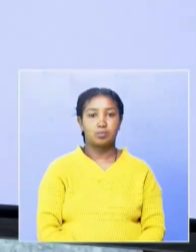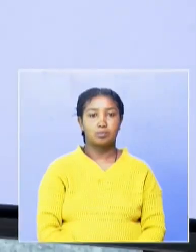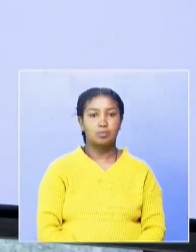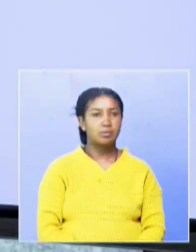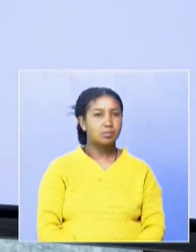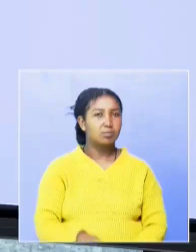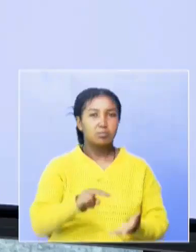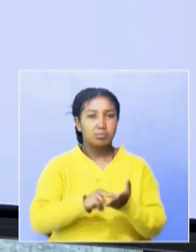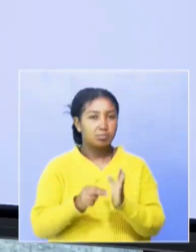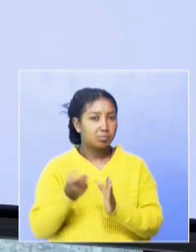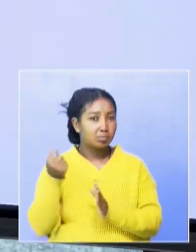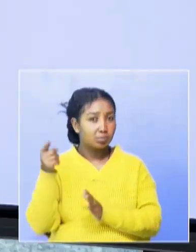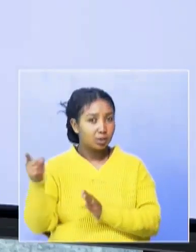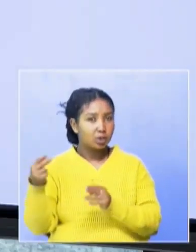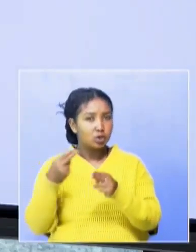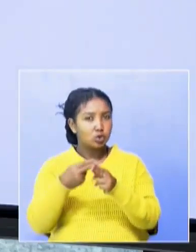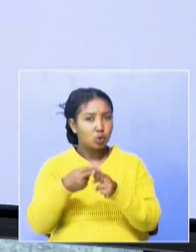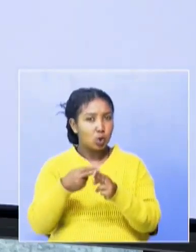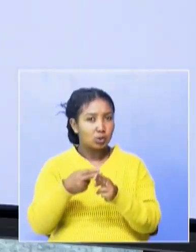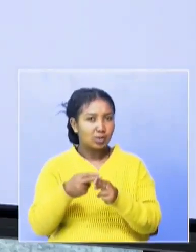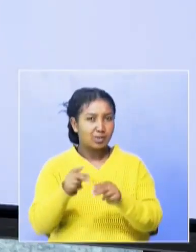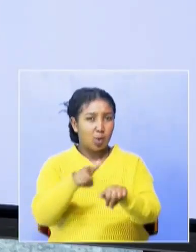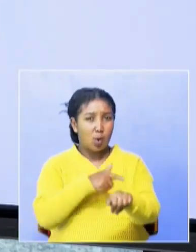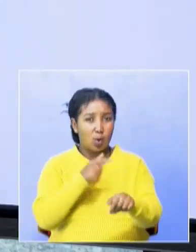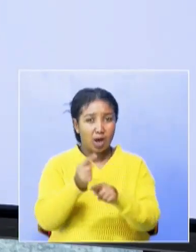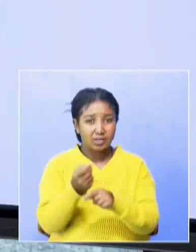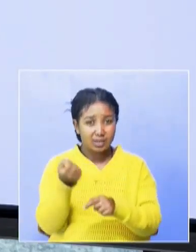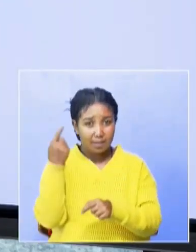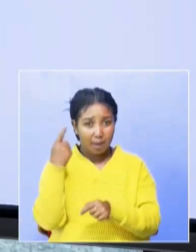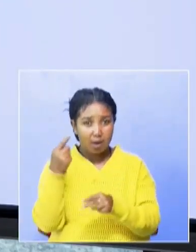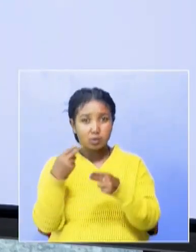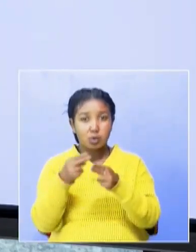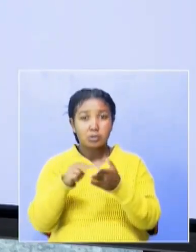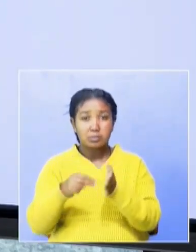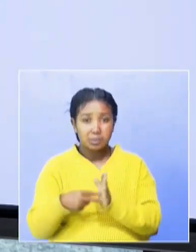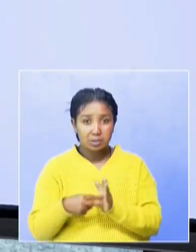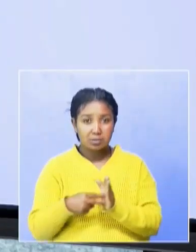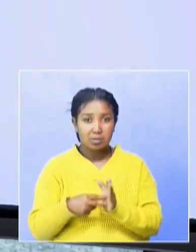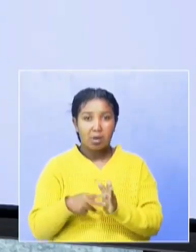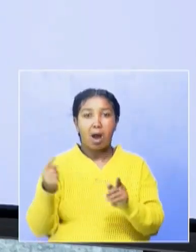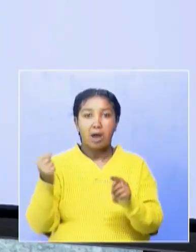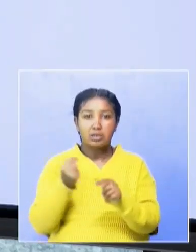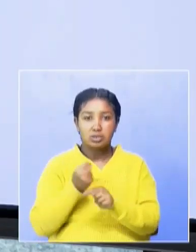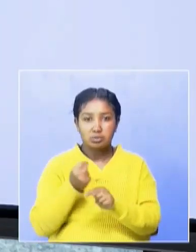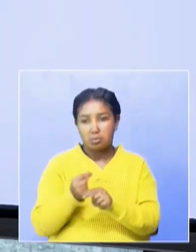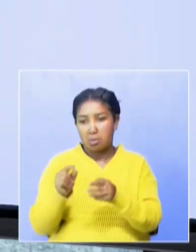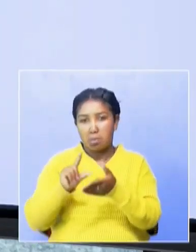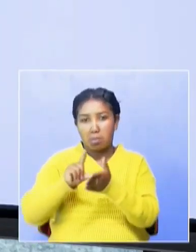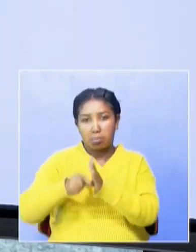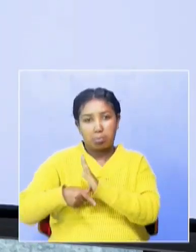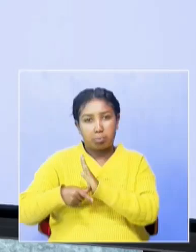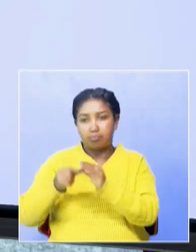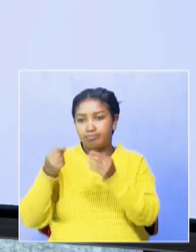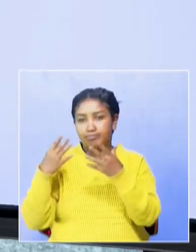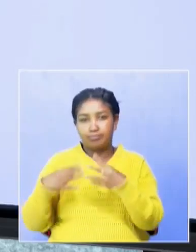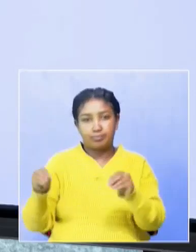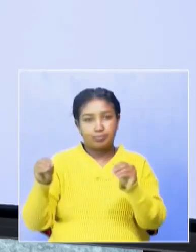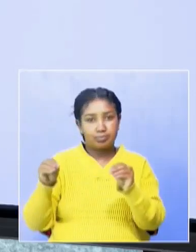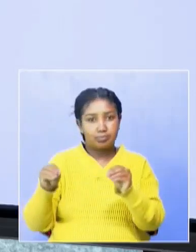Do you know what we mean, the short action and long action? Short action means the action which can be written